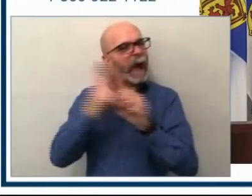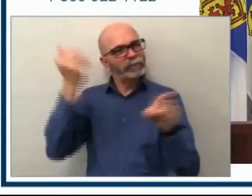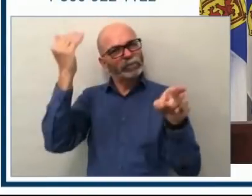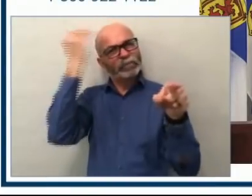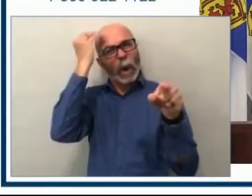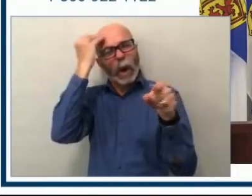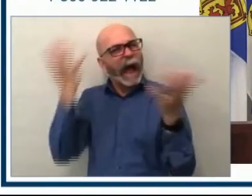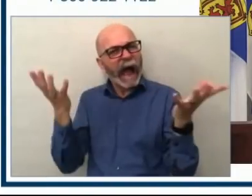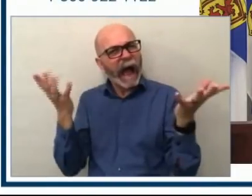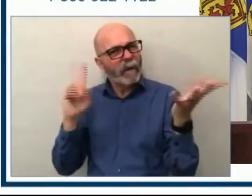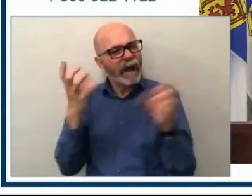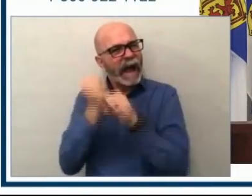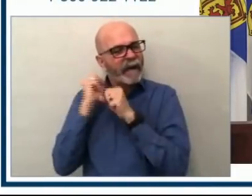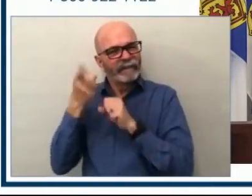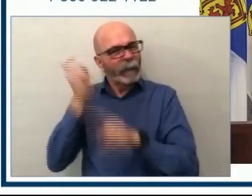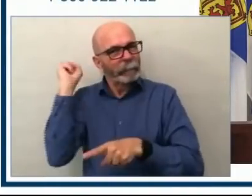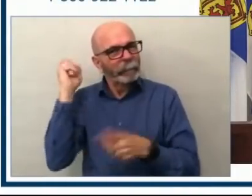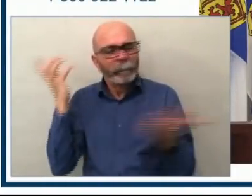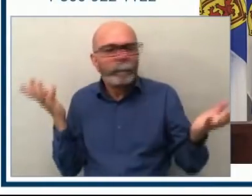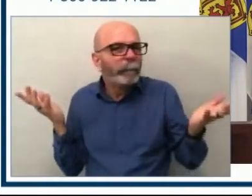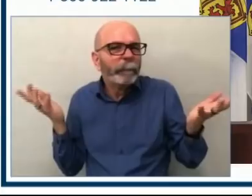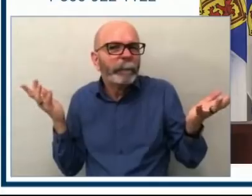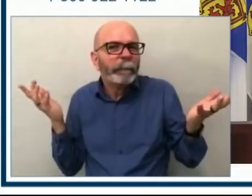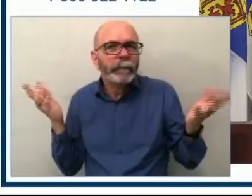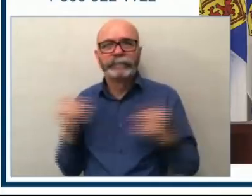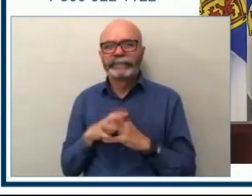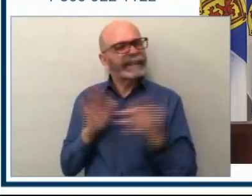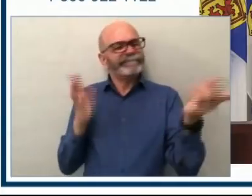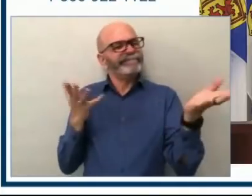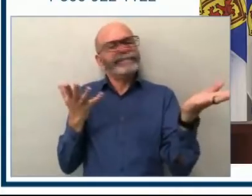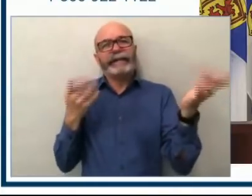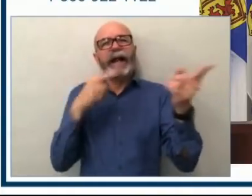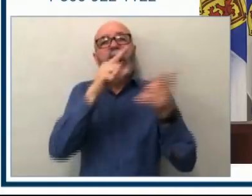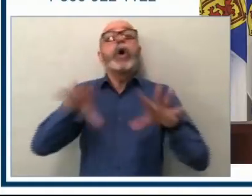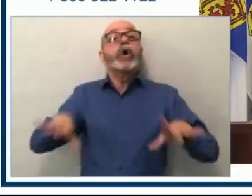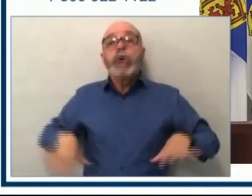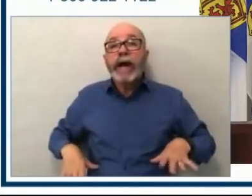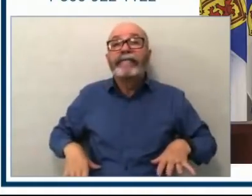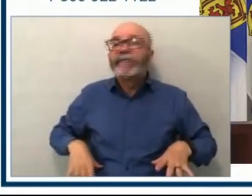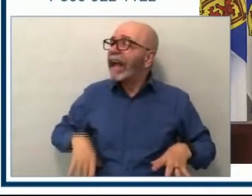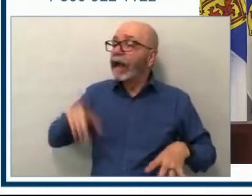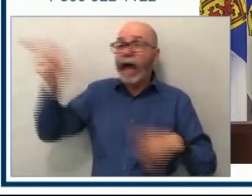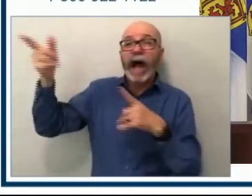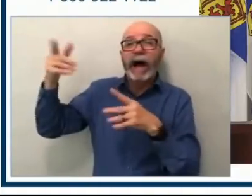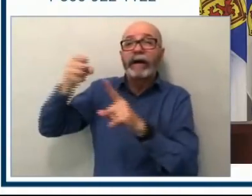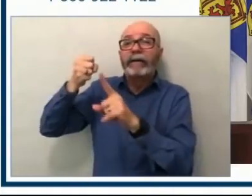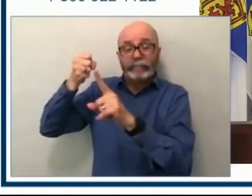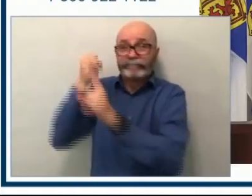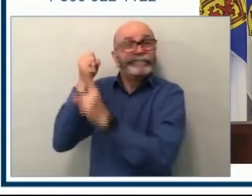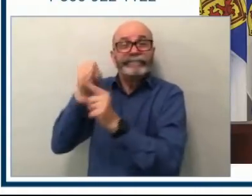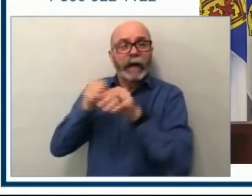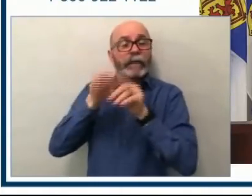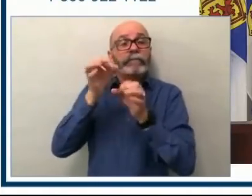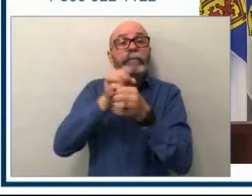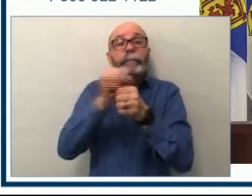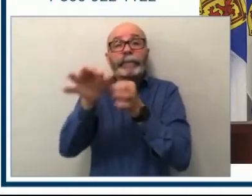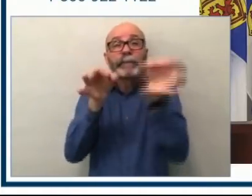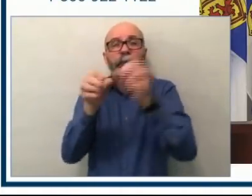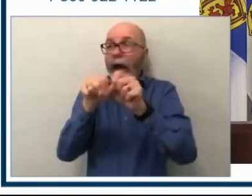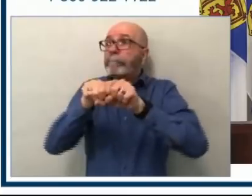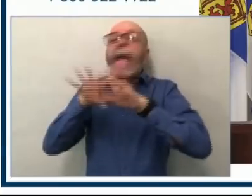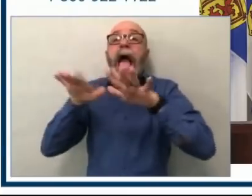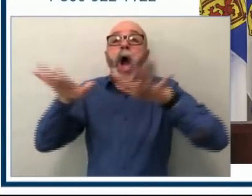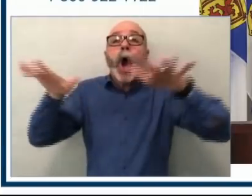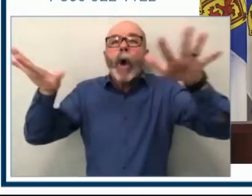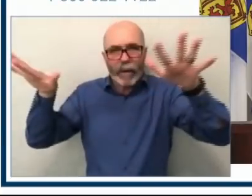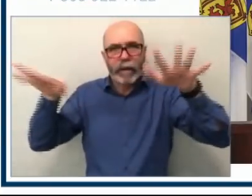that in Newfoundland their variant has caused an explosion of cases, and here in Nova Scotia it has not? Is